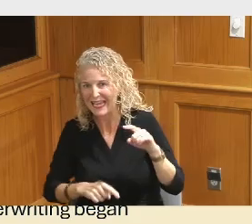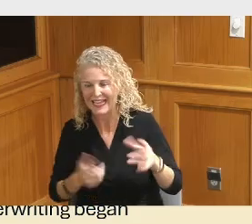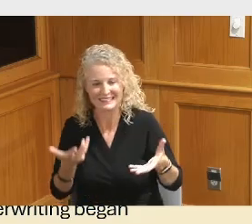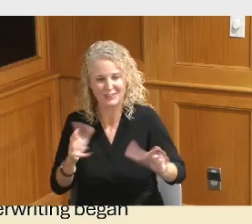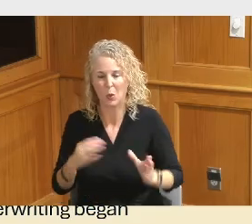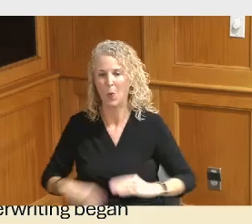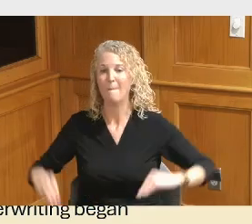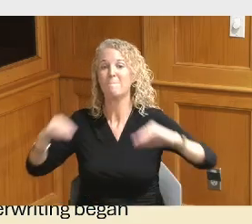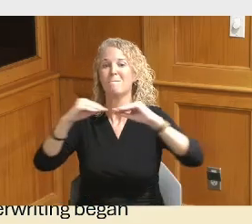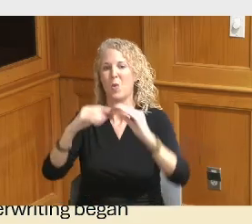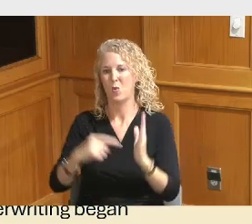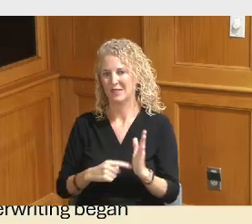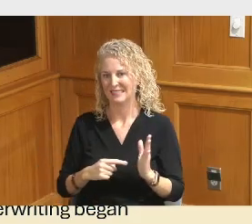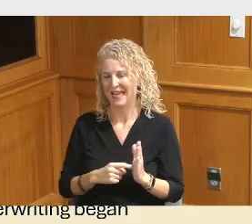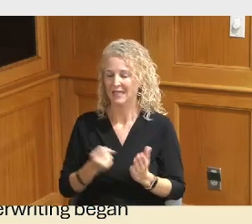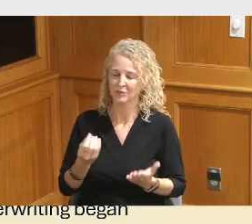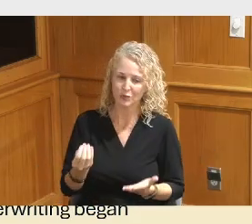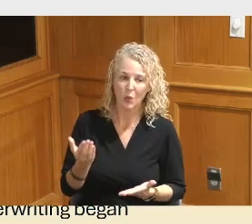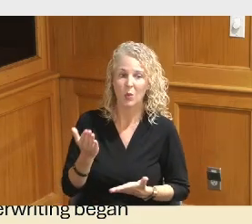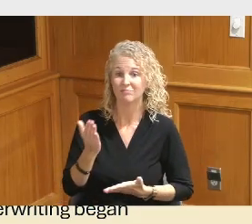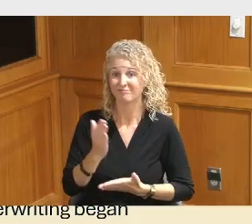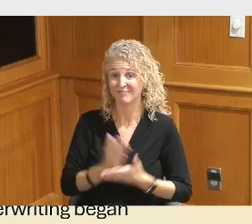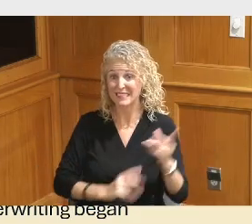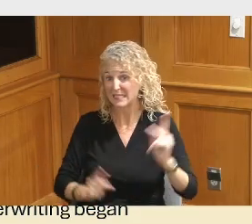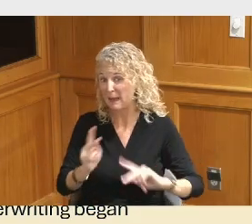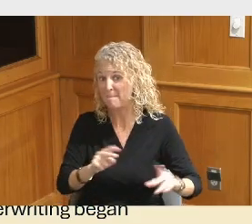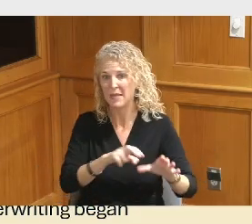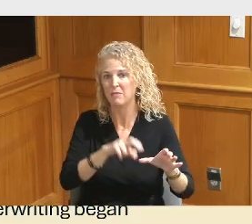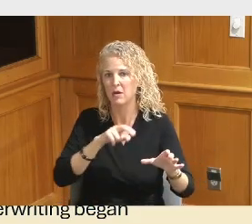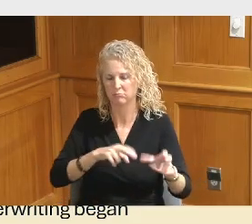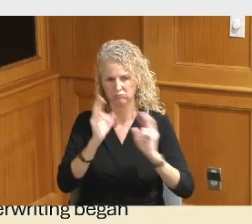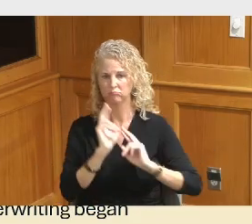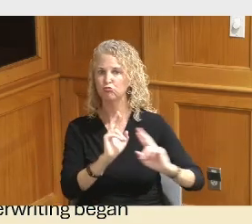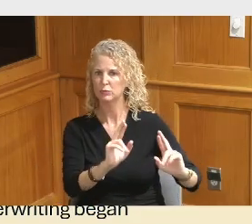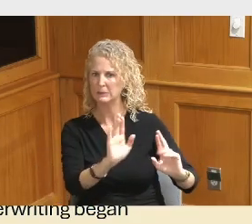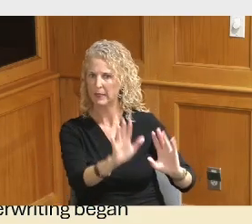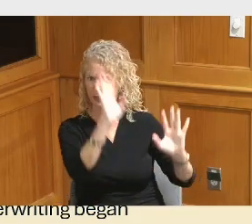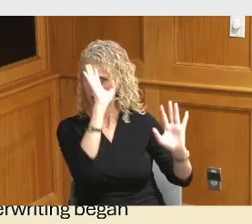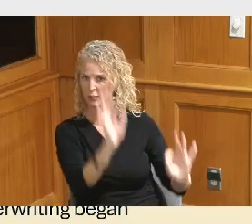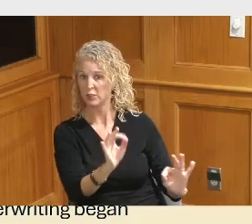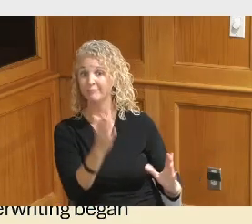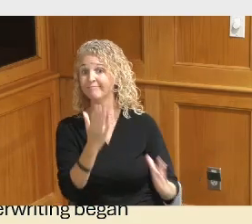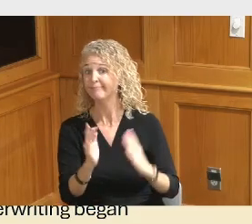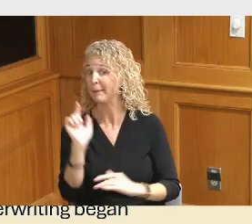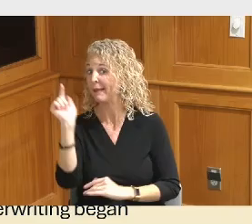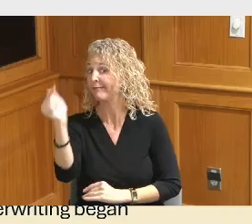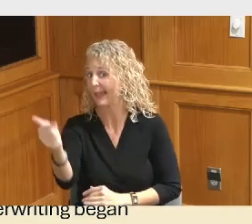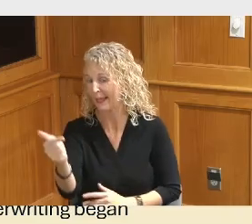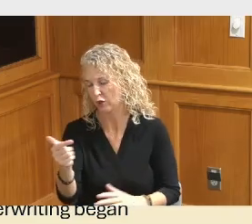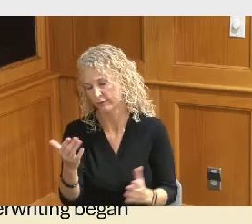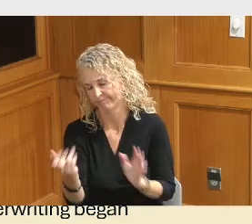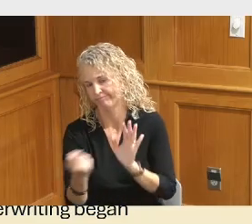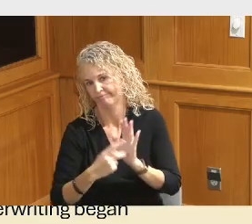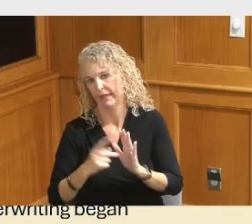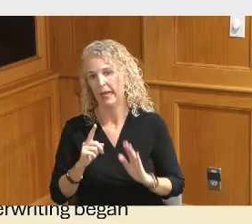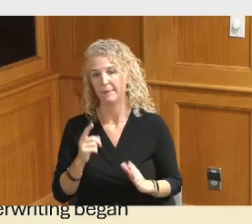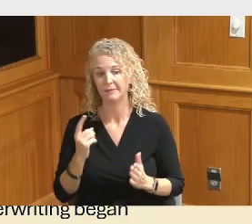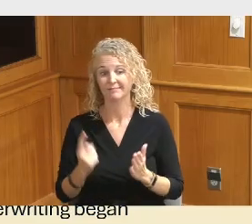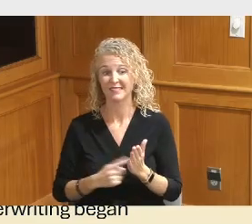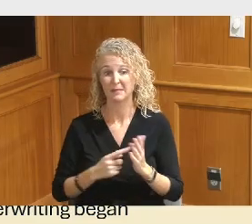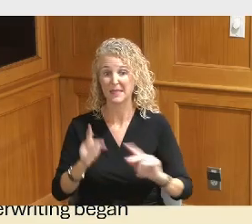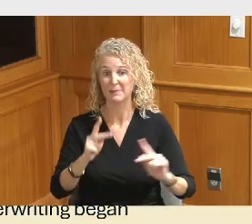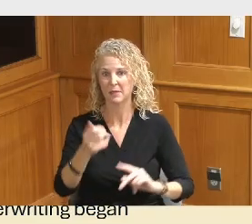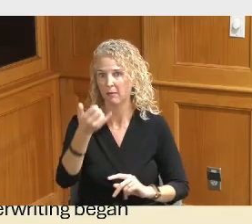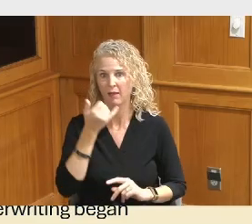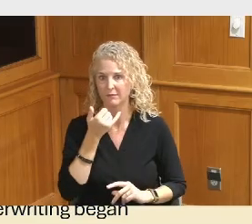than they might think is necessary. So we understand and respect that. Perhaps sometimes we have trouble getting people to call us